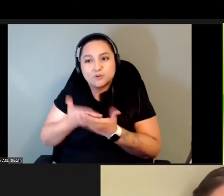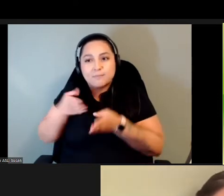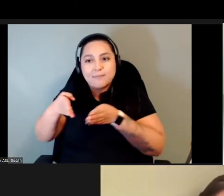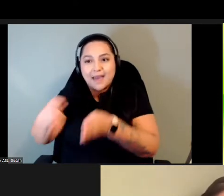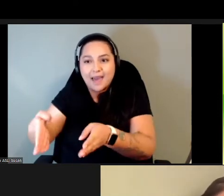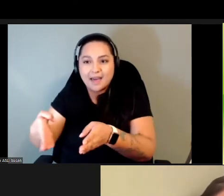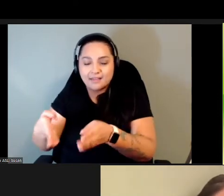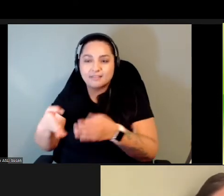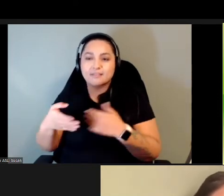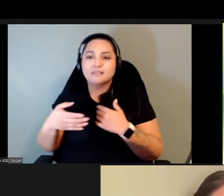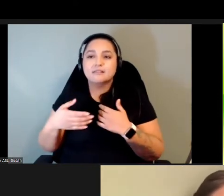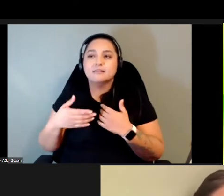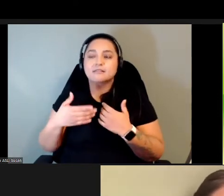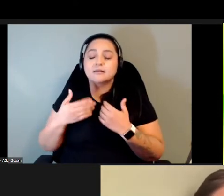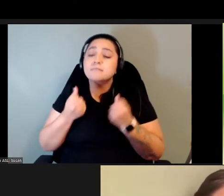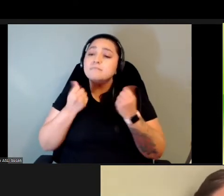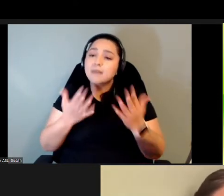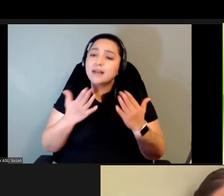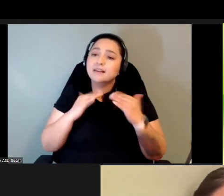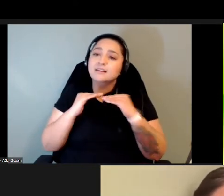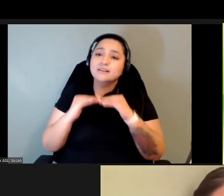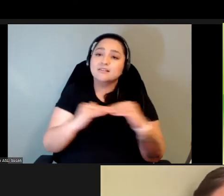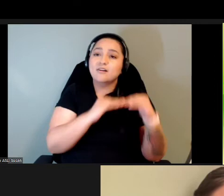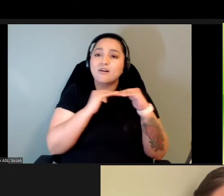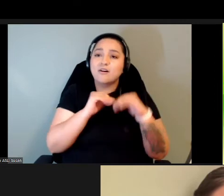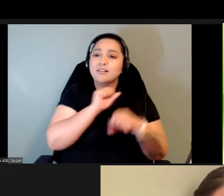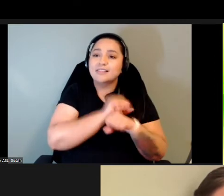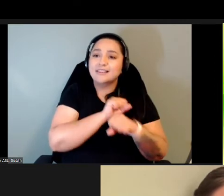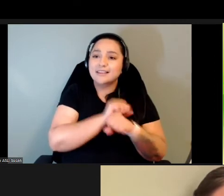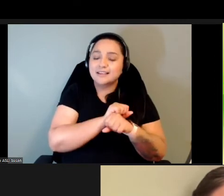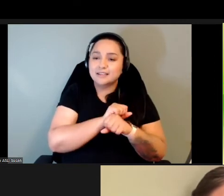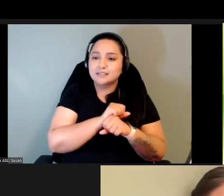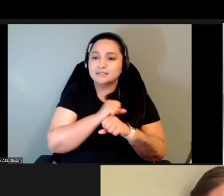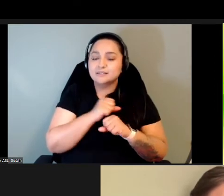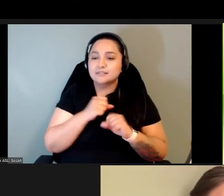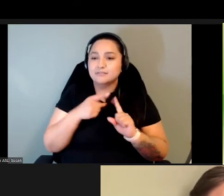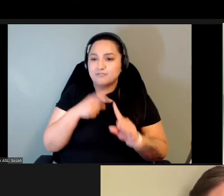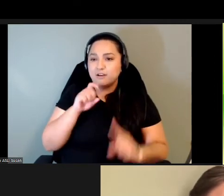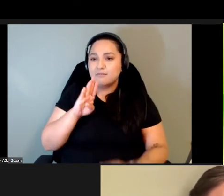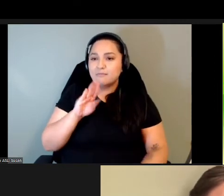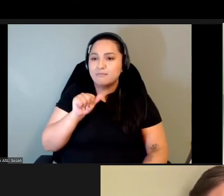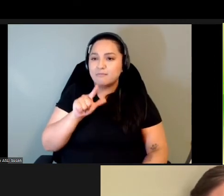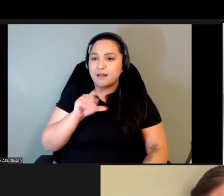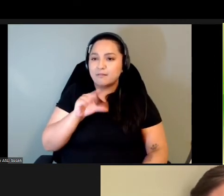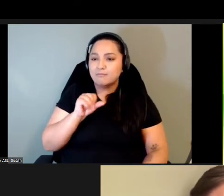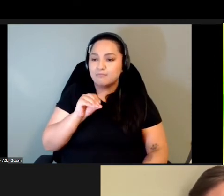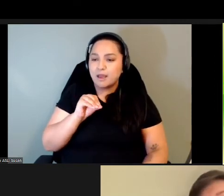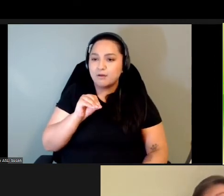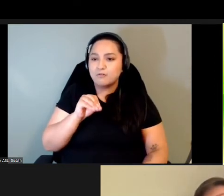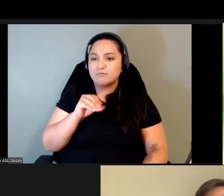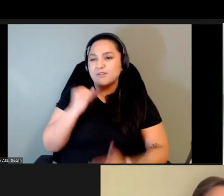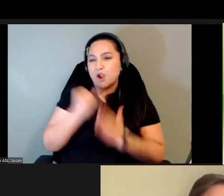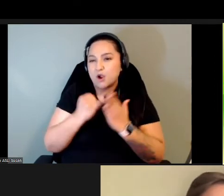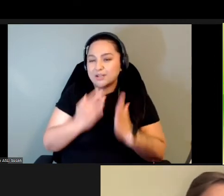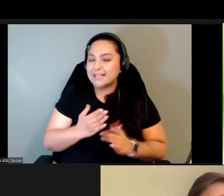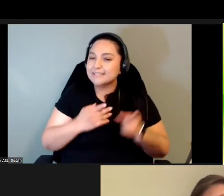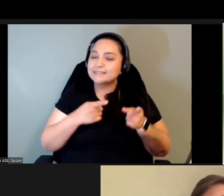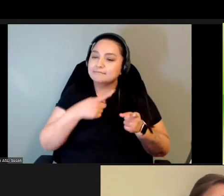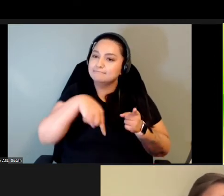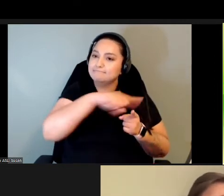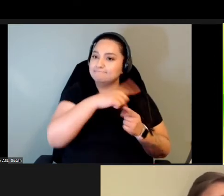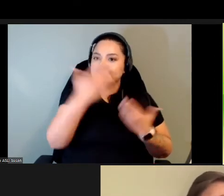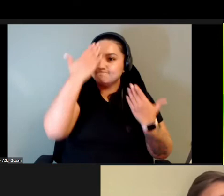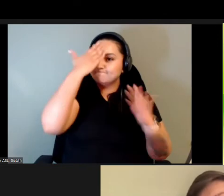lot of colleagues from Bilbao, artists, that they don't even know what's a cooperative, or they don't know how to